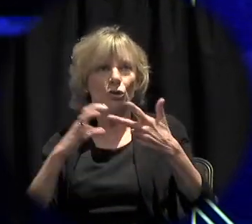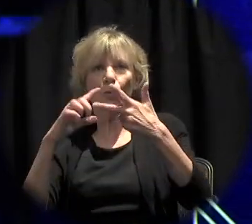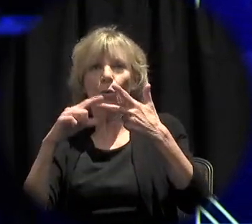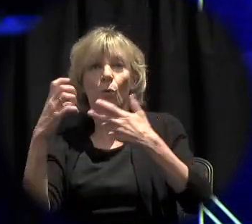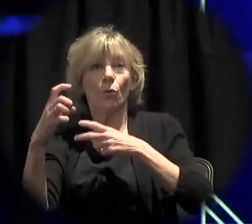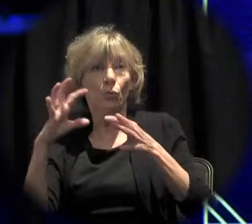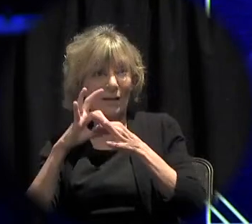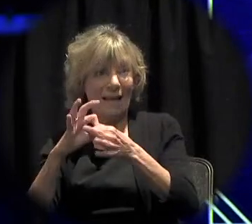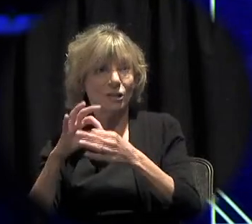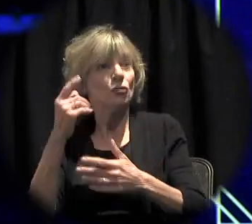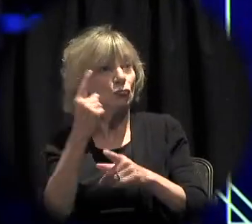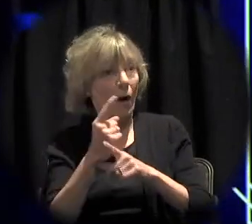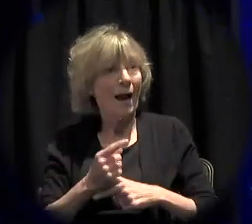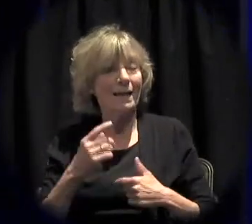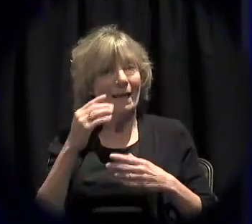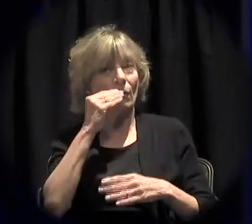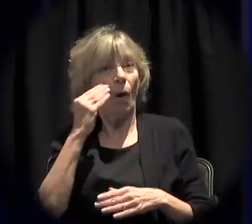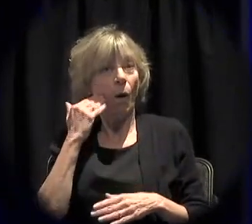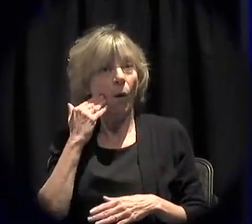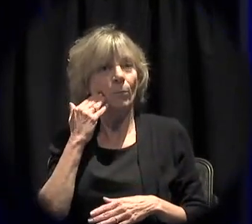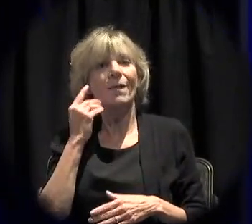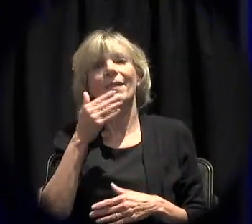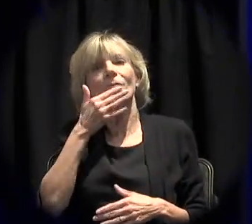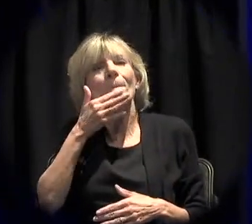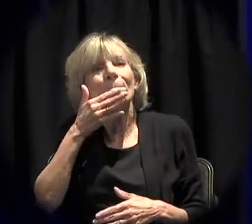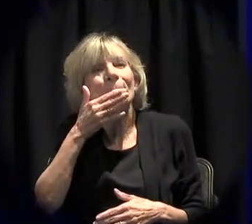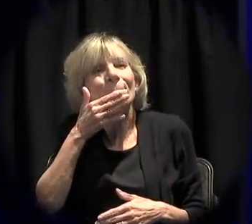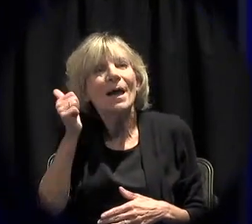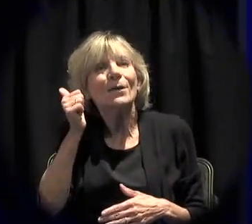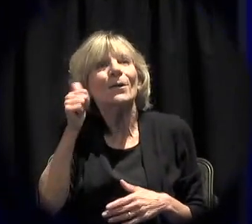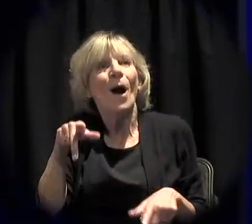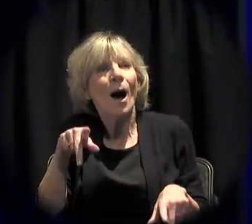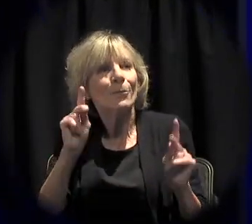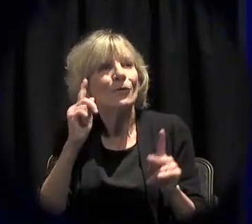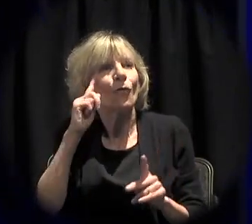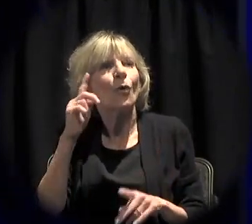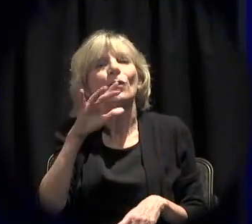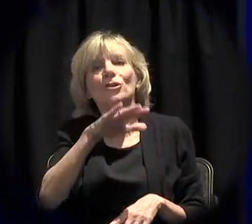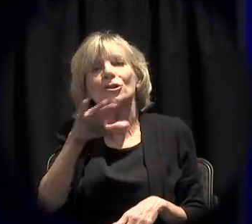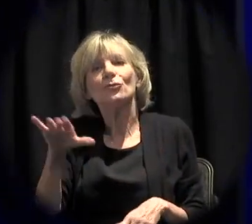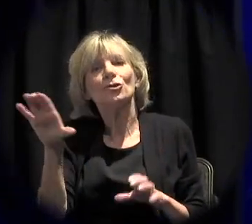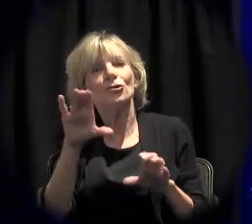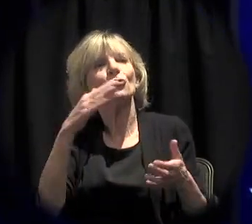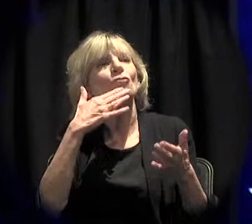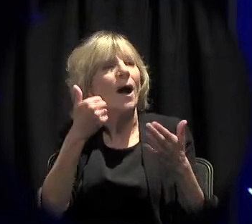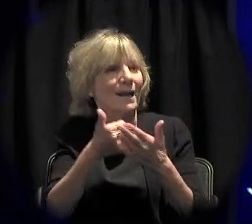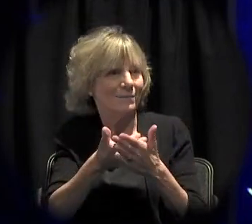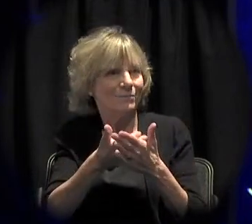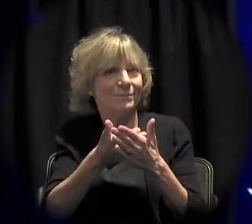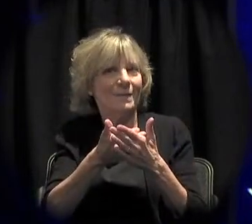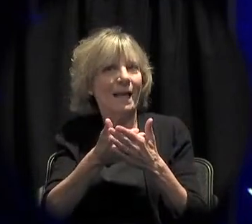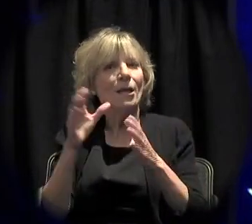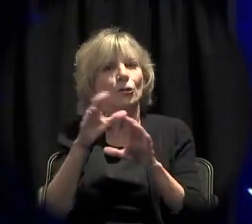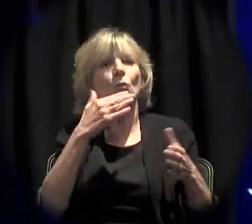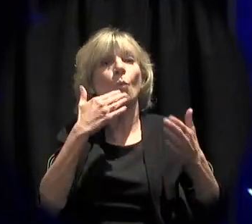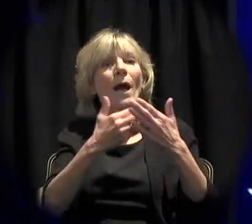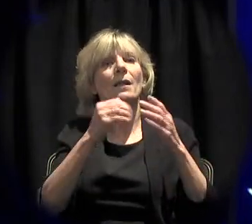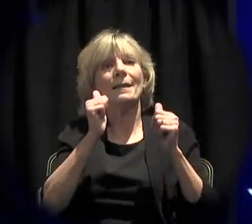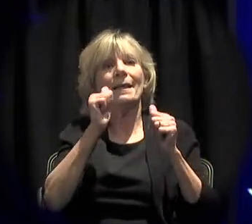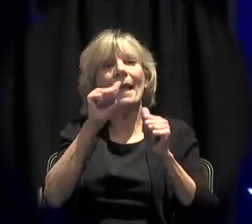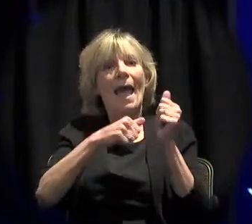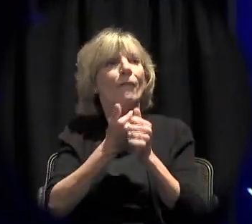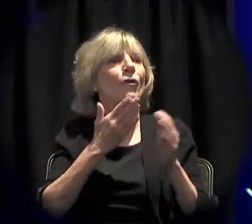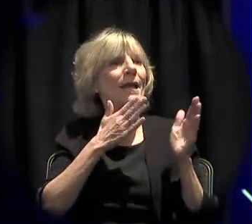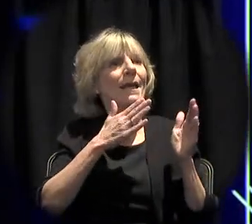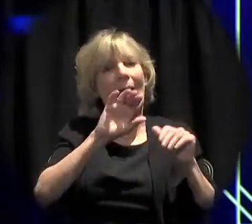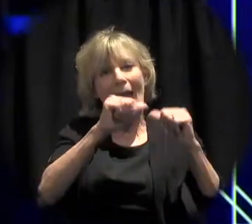build a life of following the Lord and pursuing life in Christ and doing well in every area of life. So